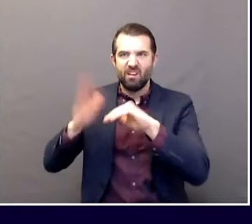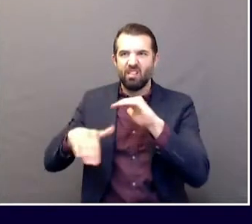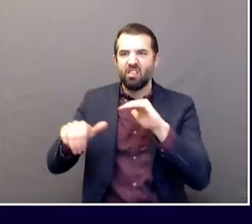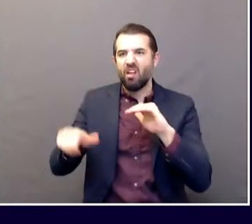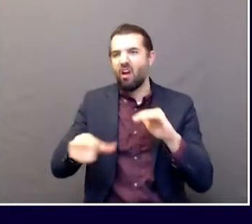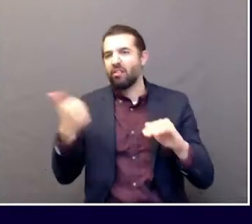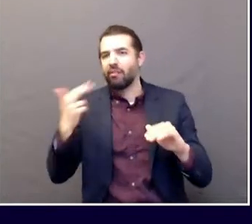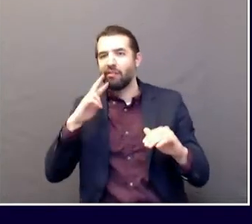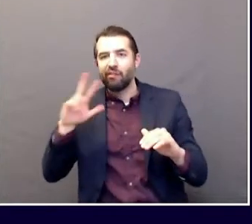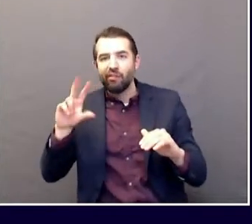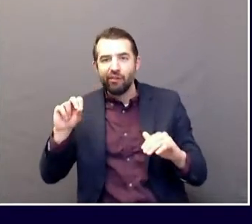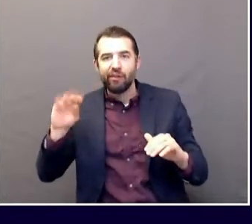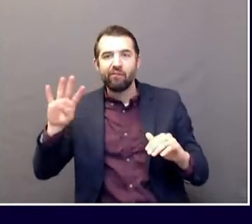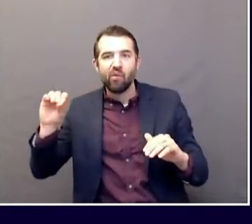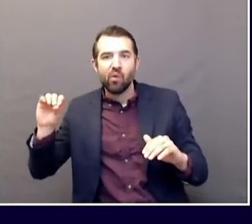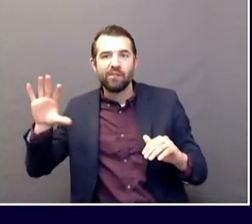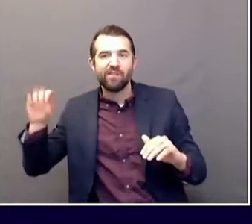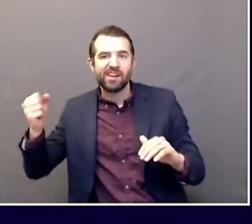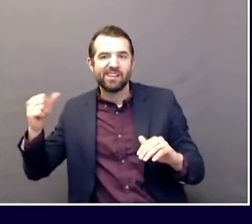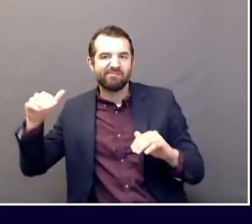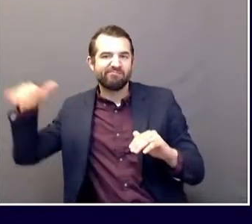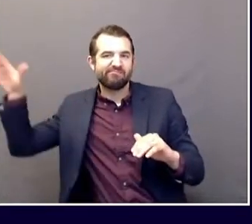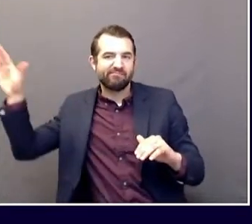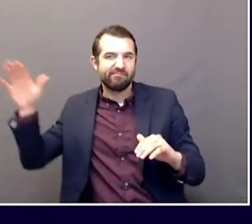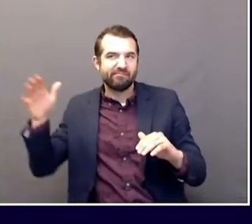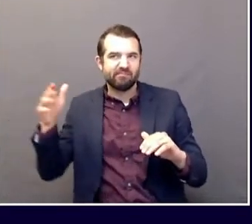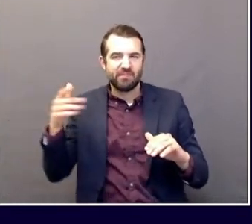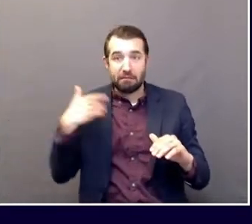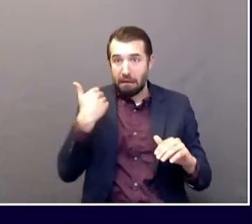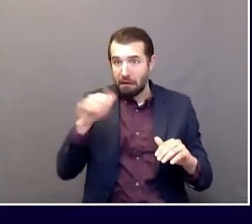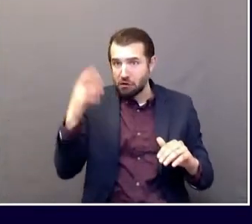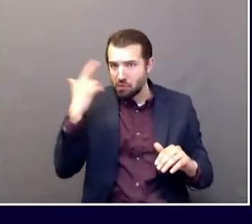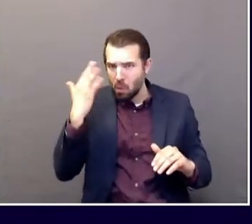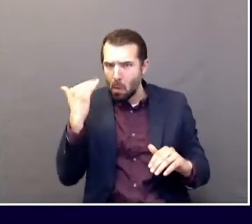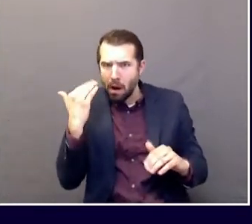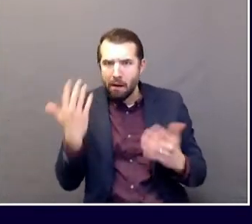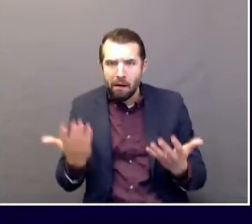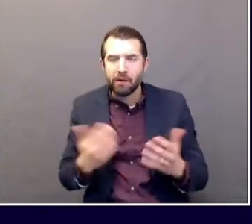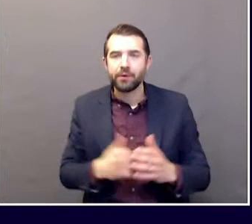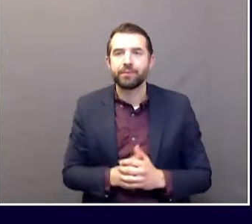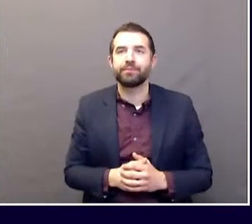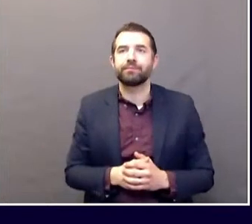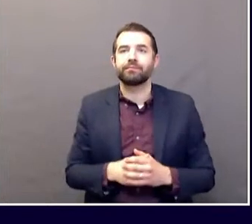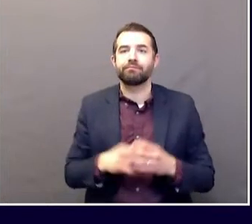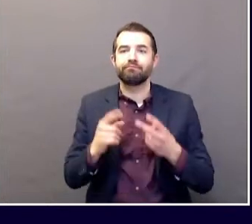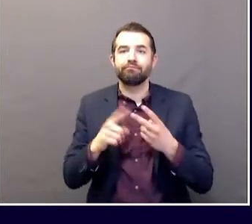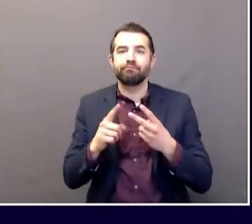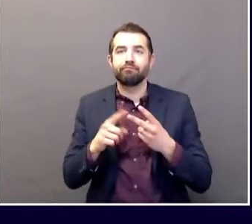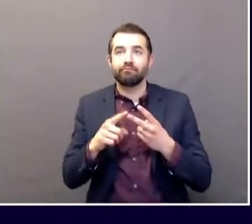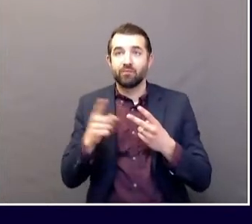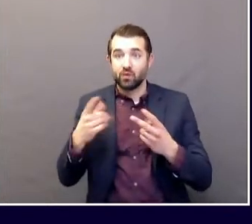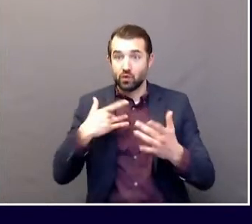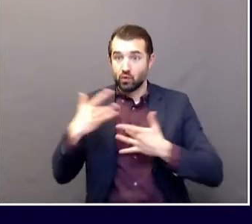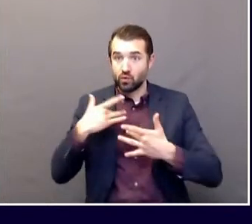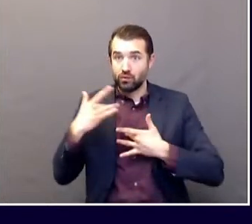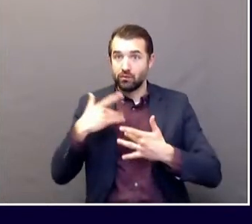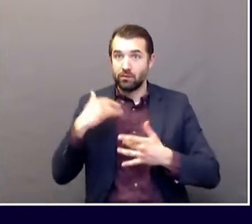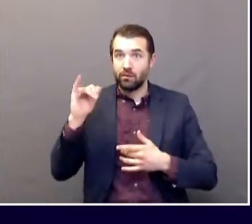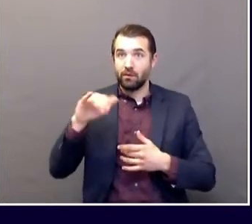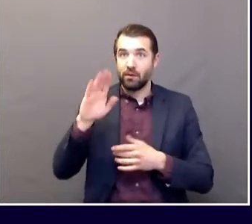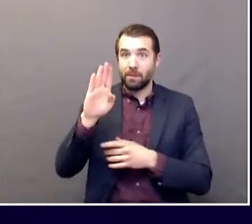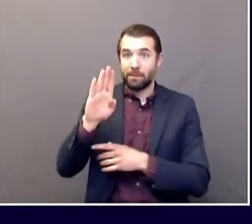as to why this is happening? And is there any concern from the CDC regarding the variant, how it affects young people, its ability to spread and the